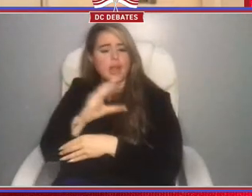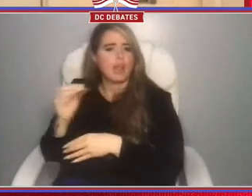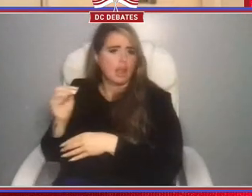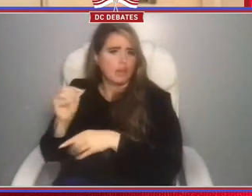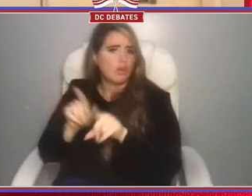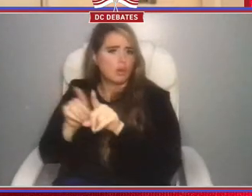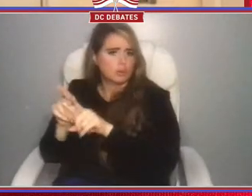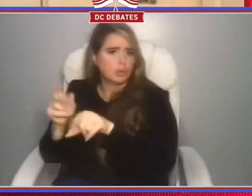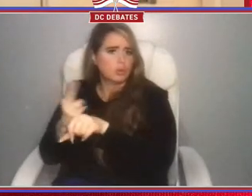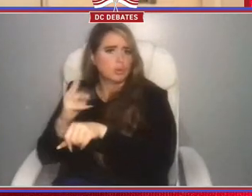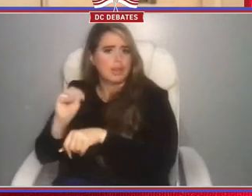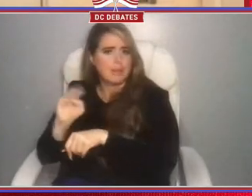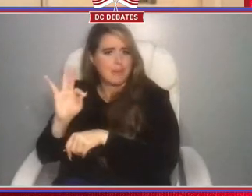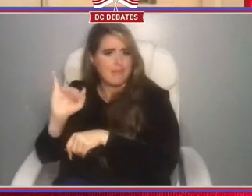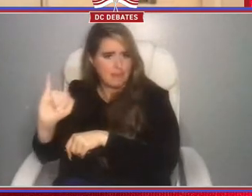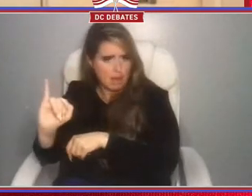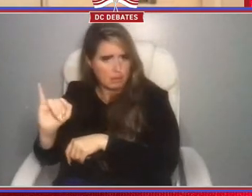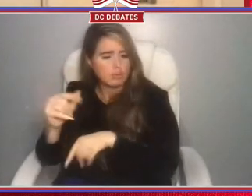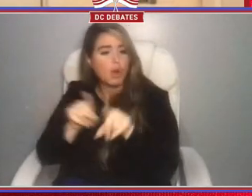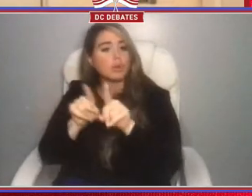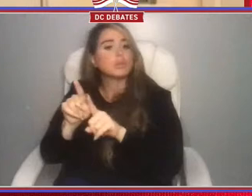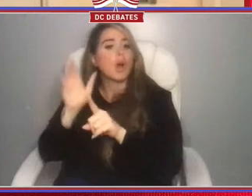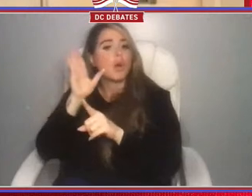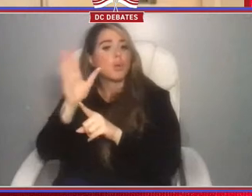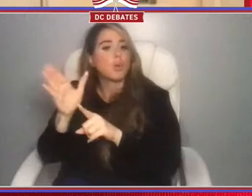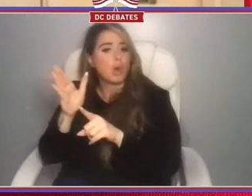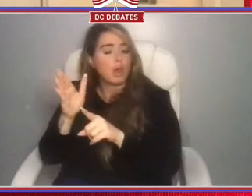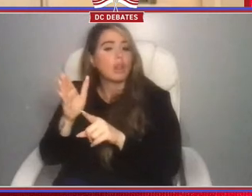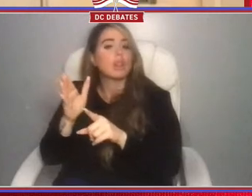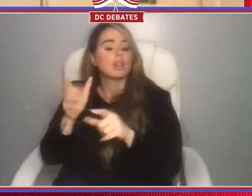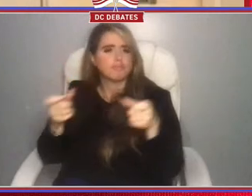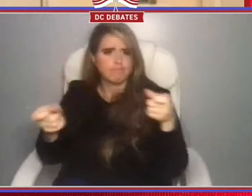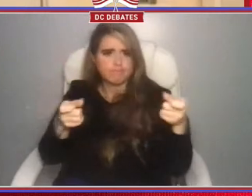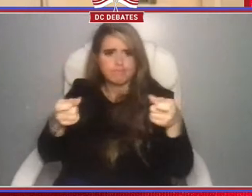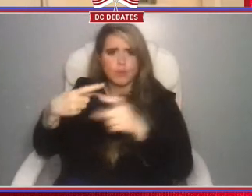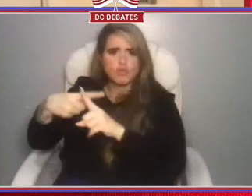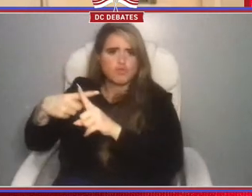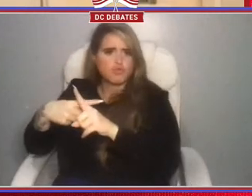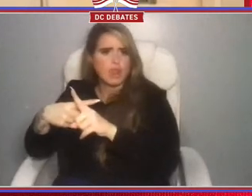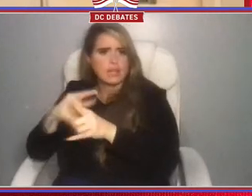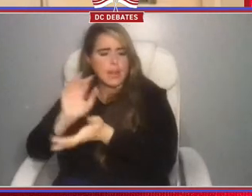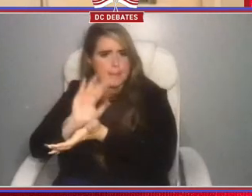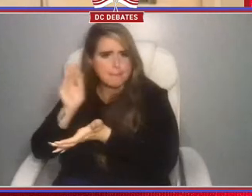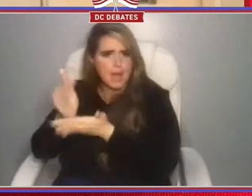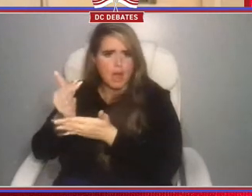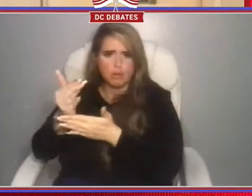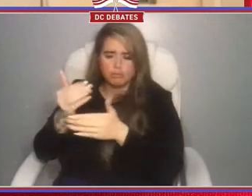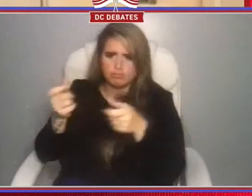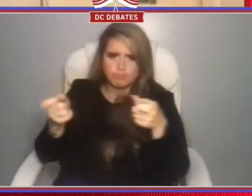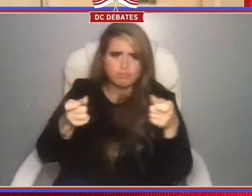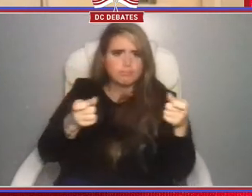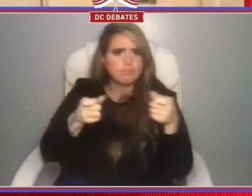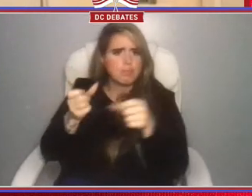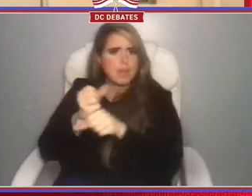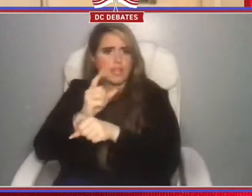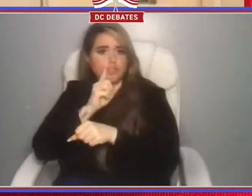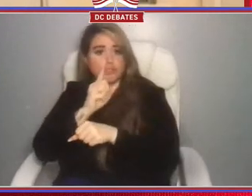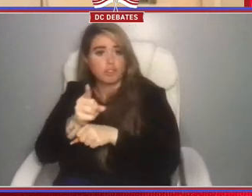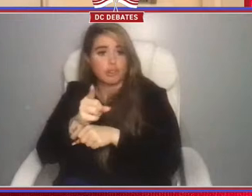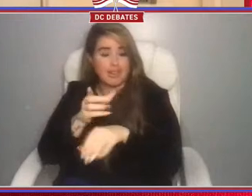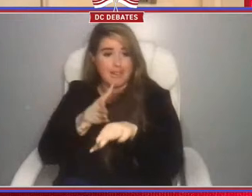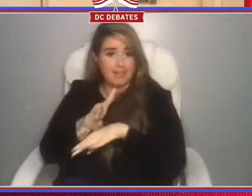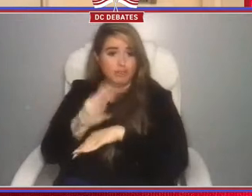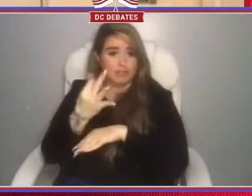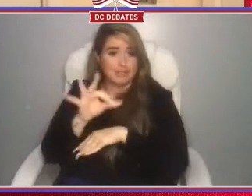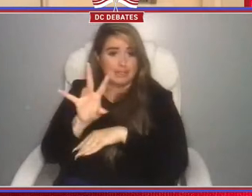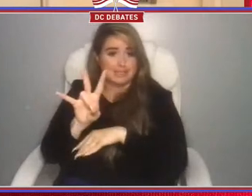MFI. I will also bring deep rent control that's applicable to places built post 1976,